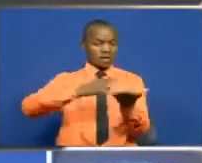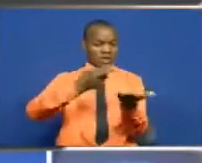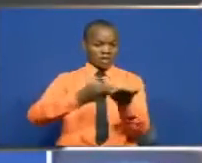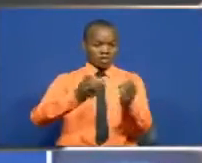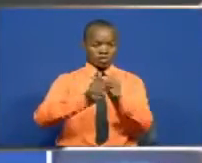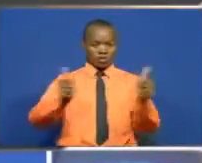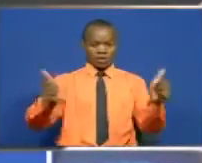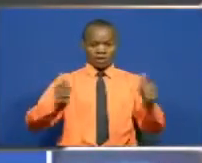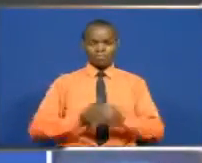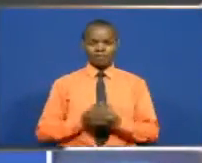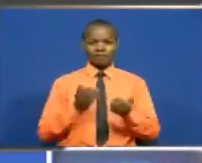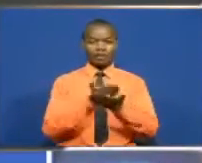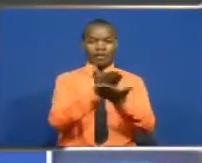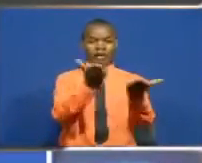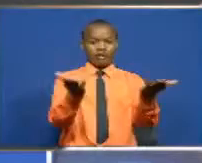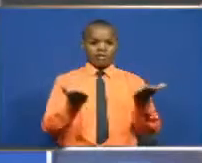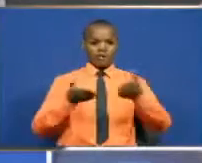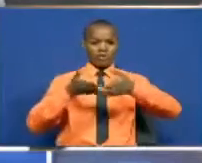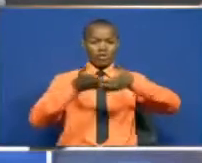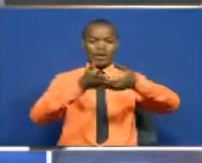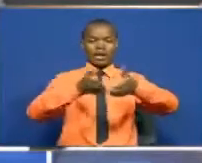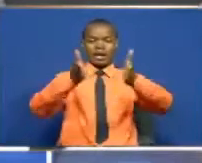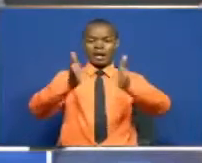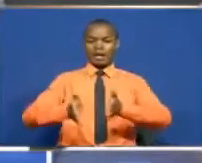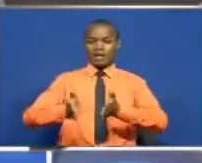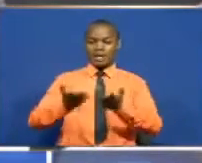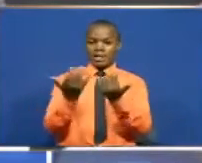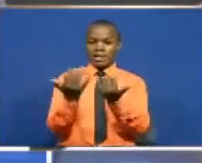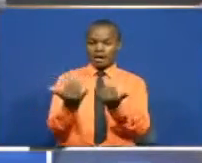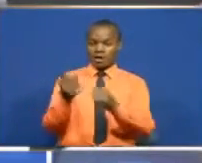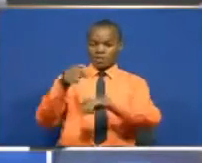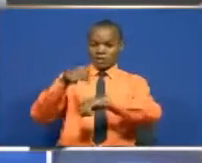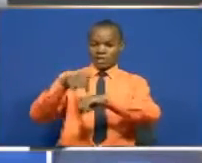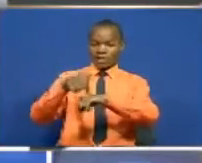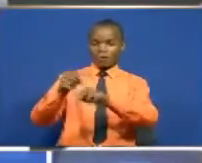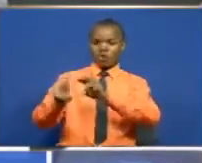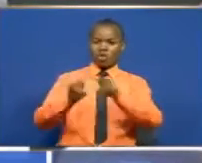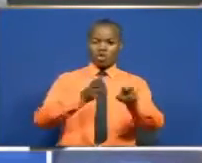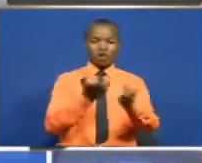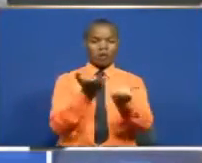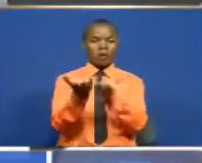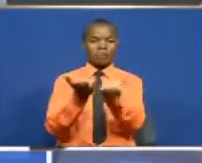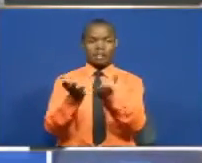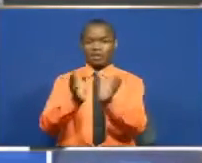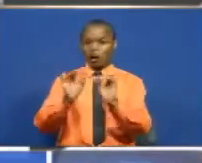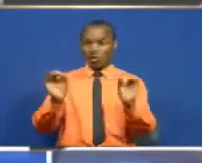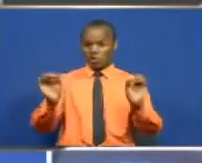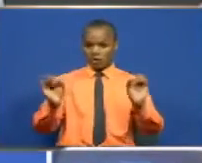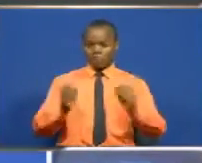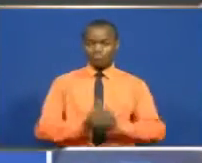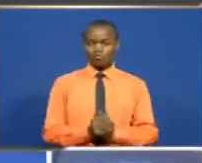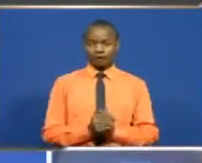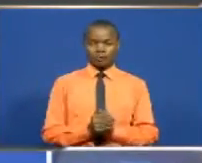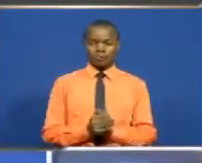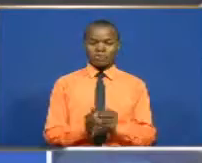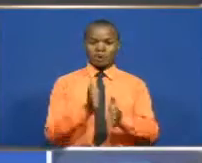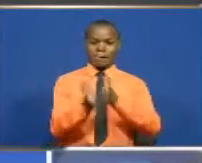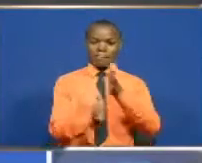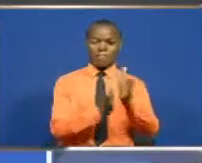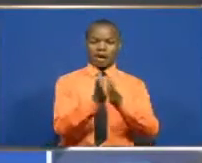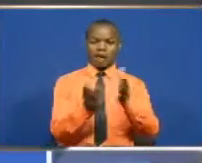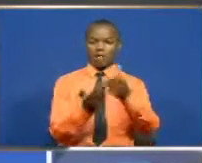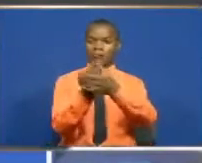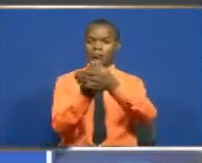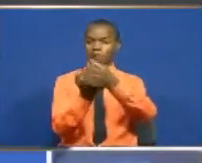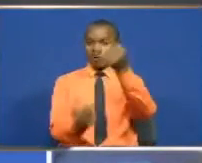Fellow leaders, this is not a time for business as usual. The strategy plans at both the county and